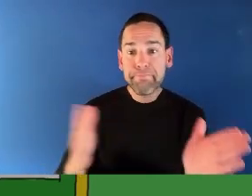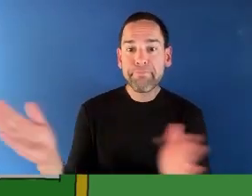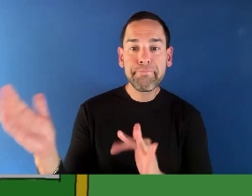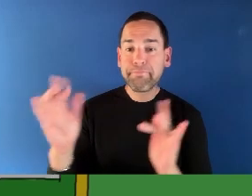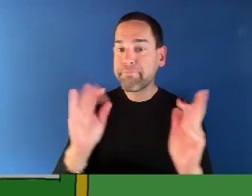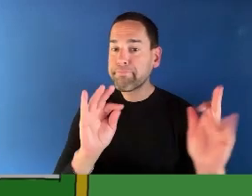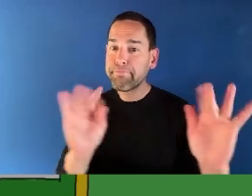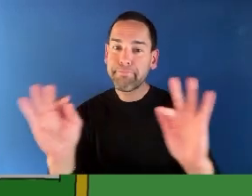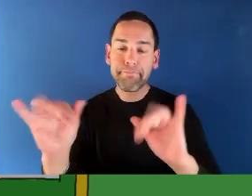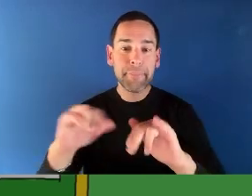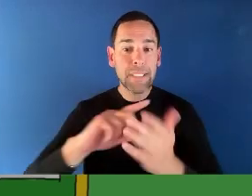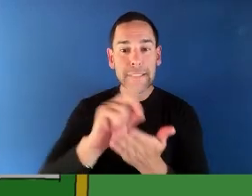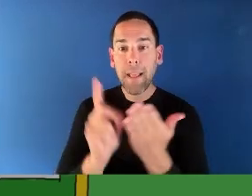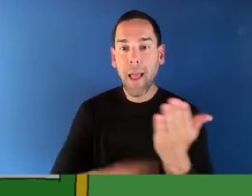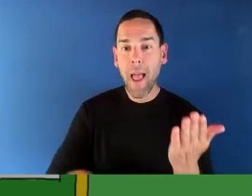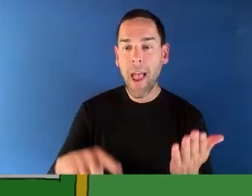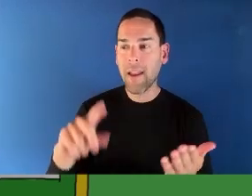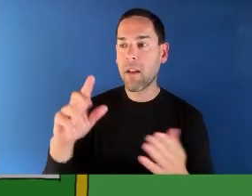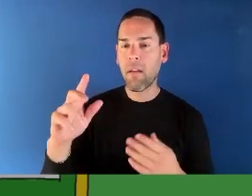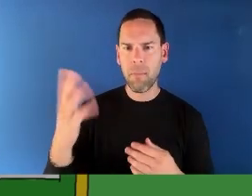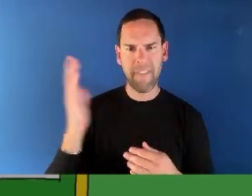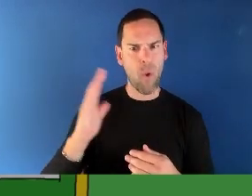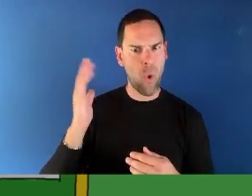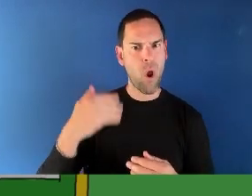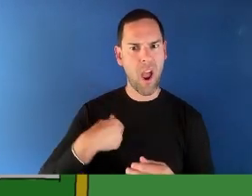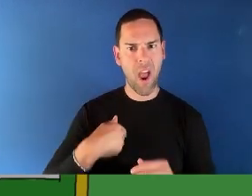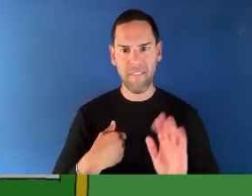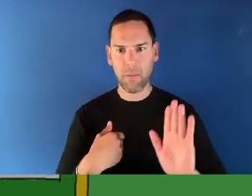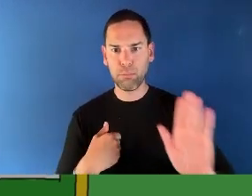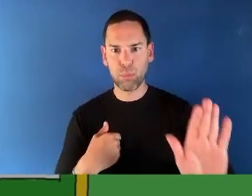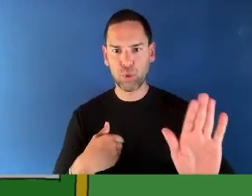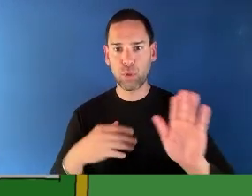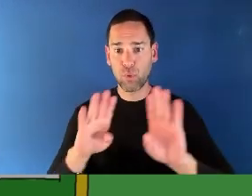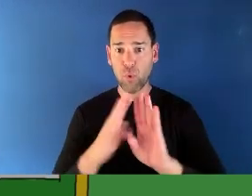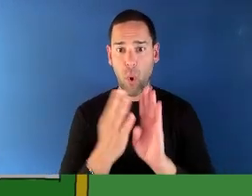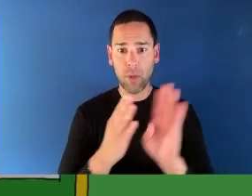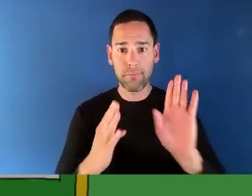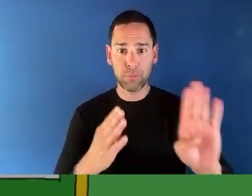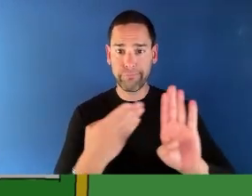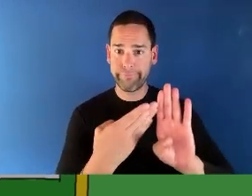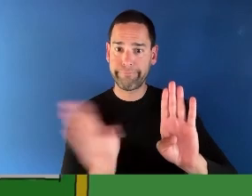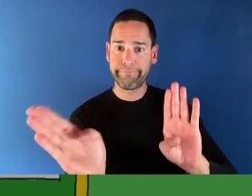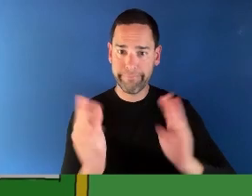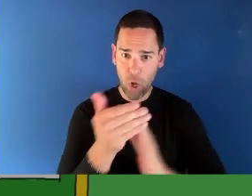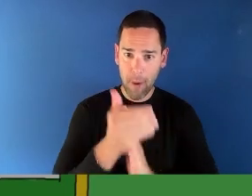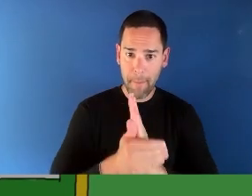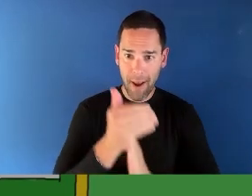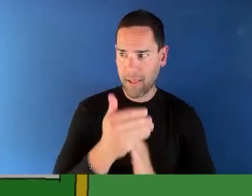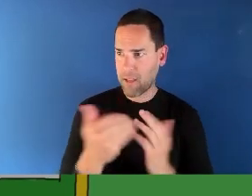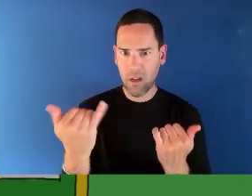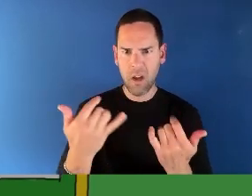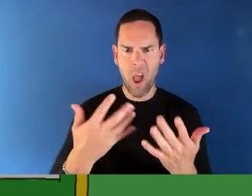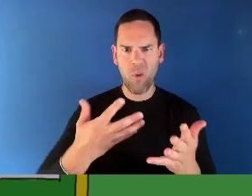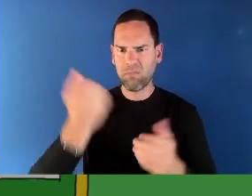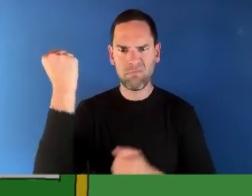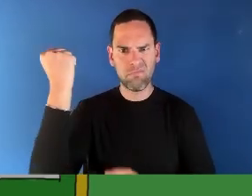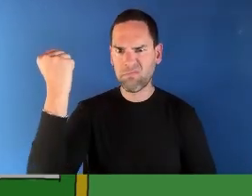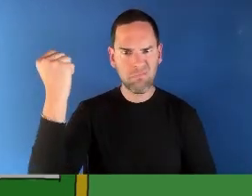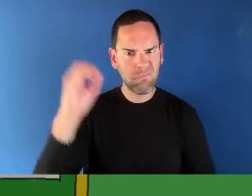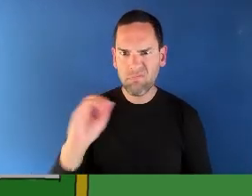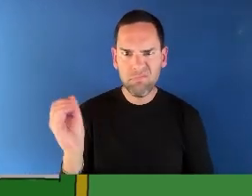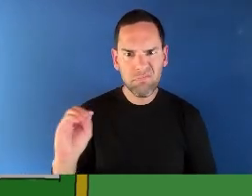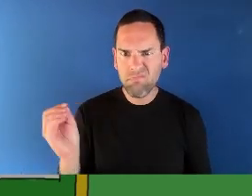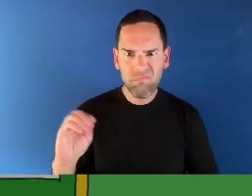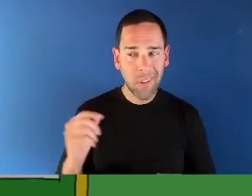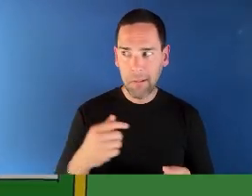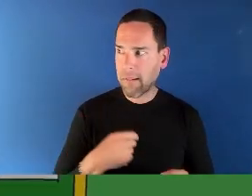doors, and I like coming out of surgery in my wheelchair, I couldn't exit or get into the school.